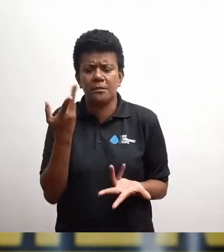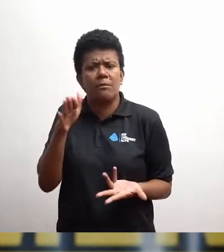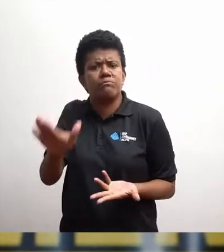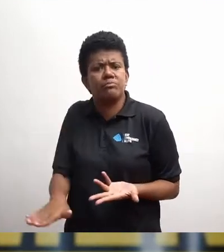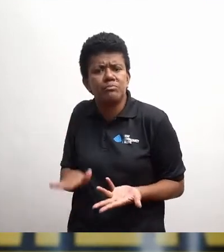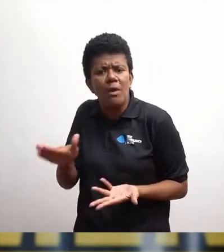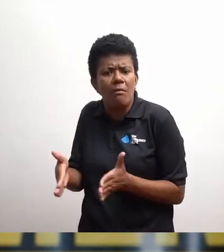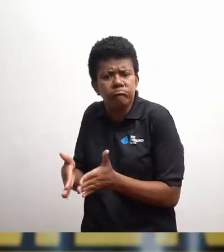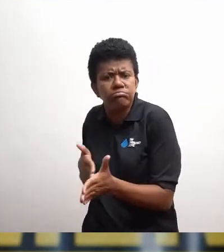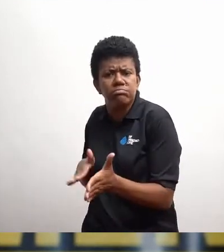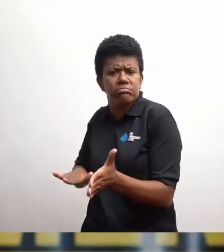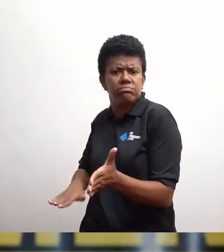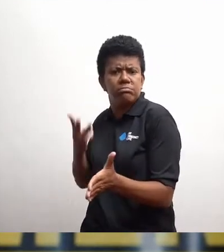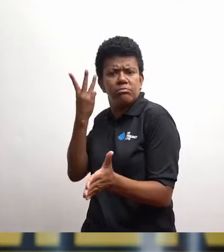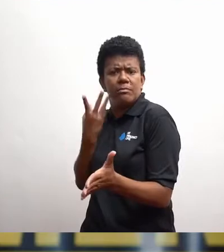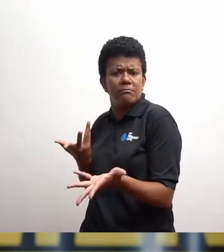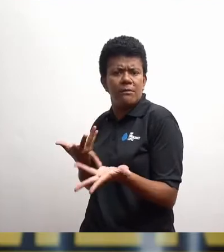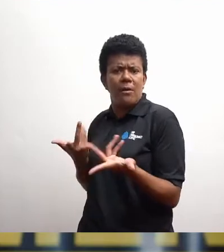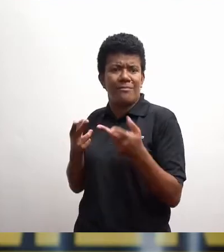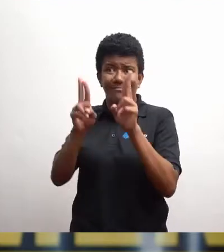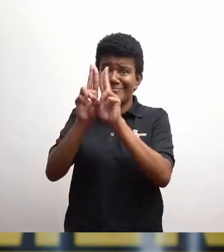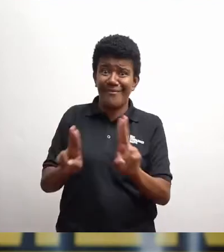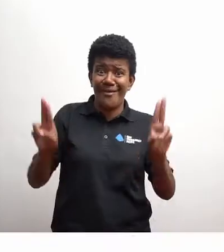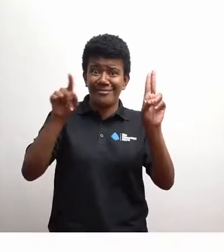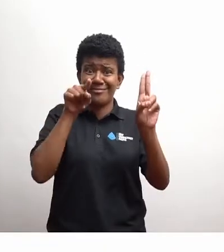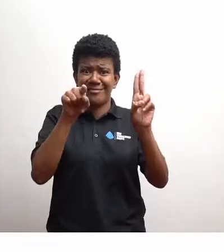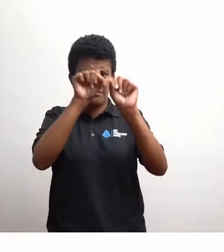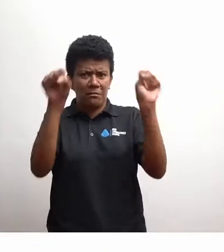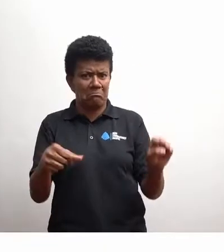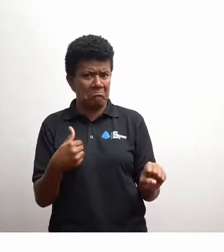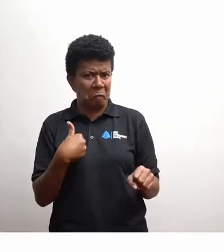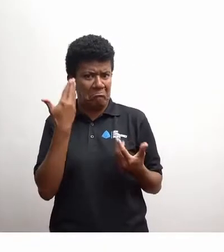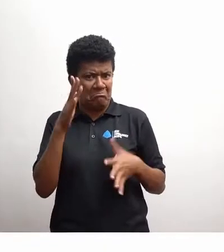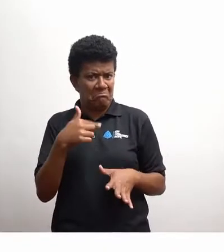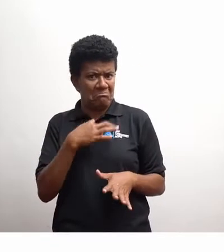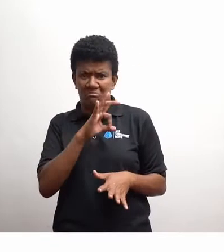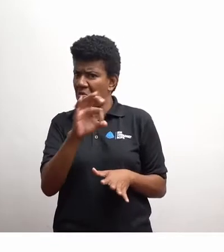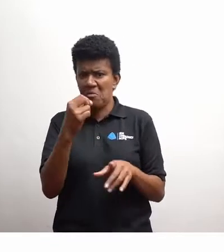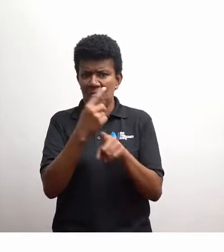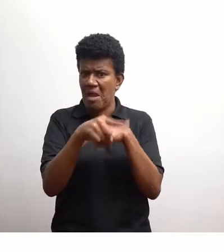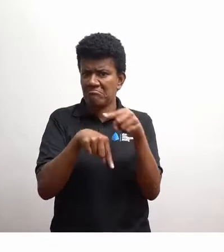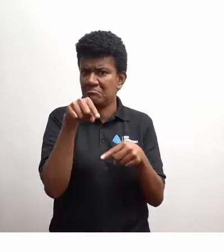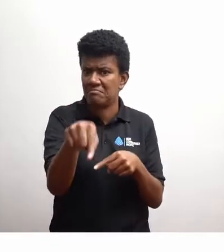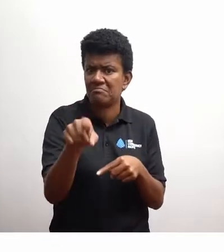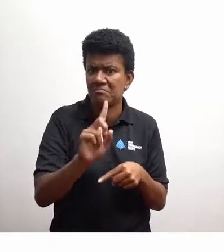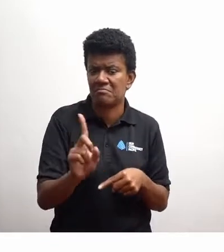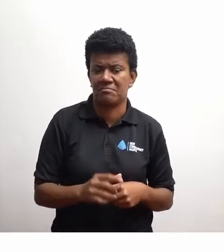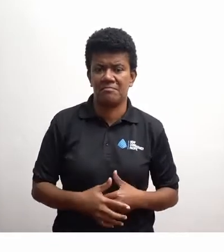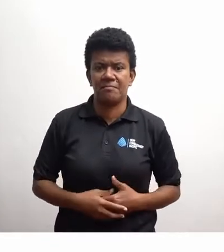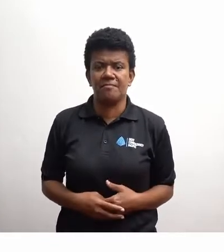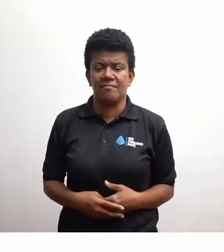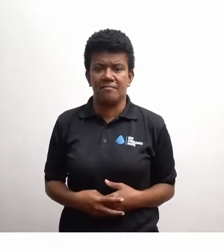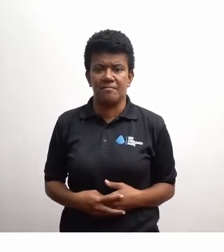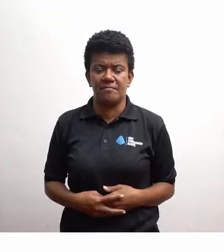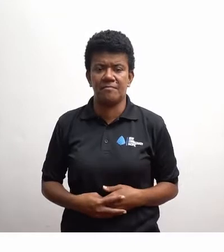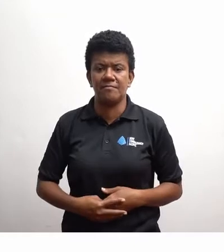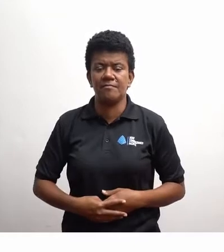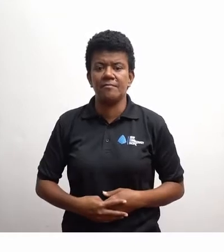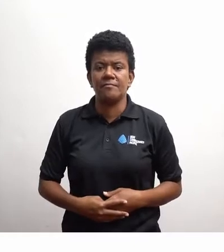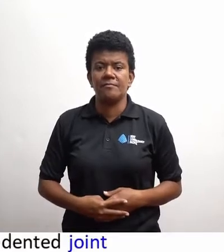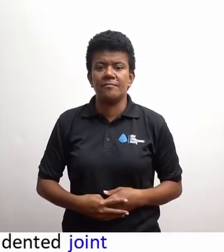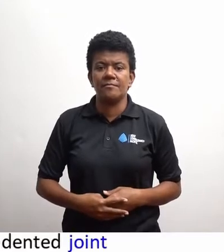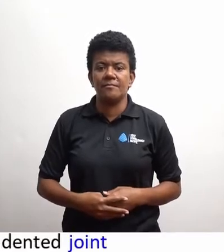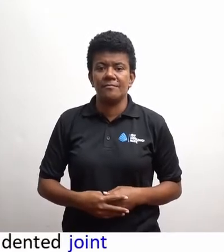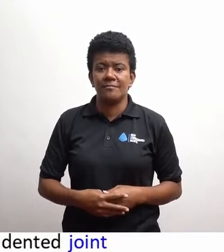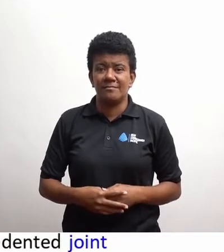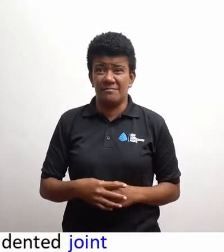Okay, SOGIESC advancement in the UN system. I'm not even going to go through this really, the next three. Tamani will just very quickly, like